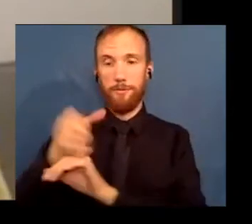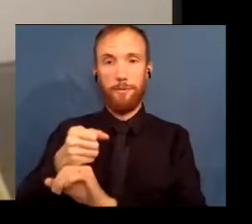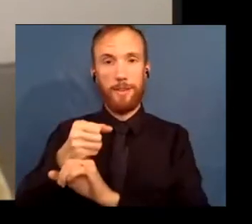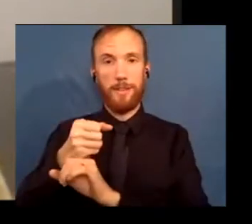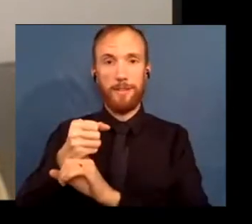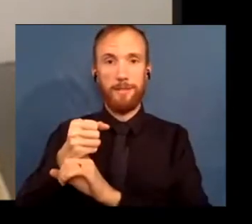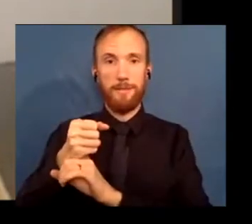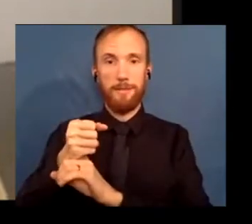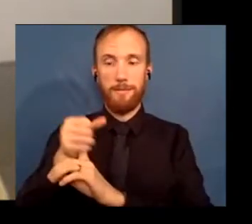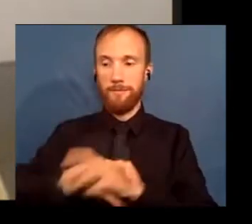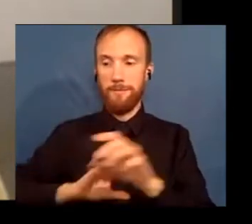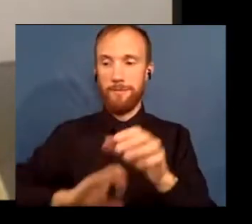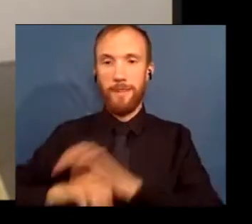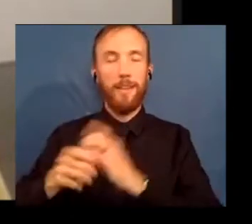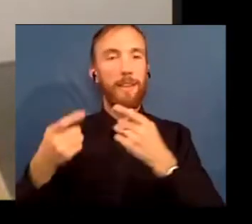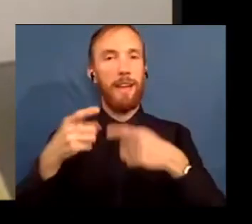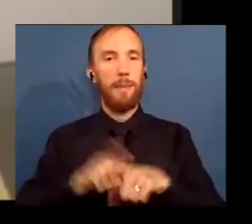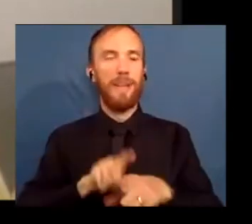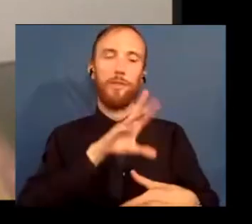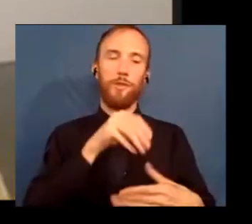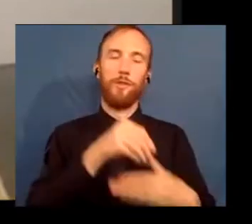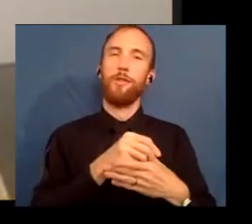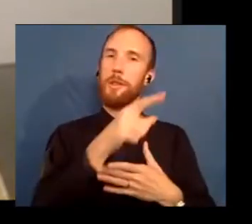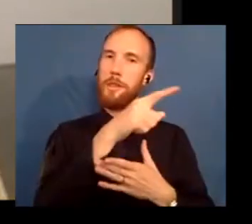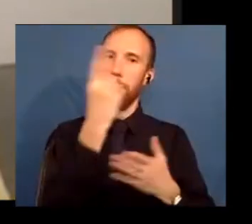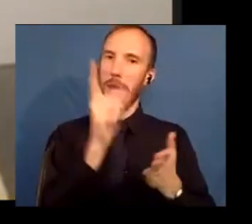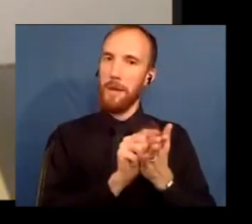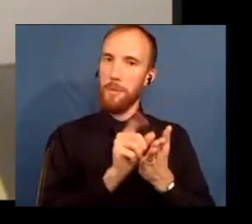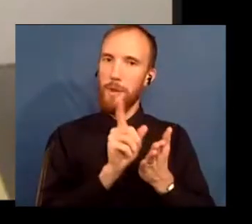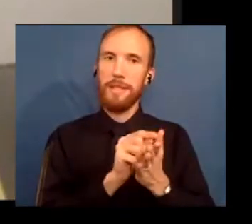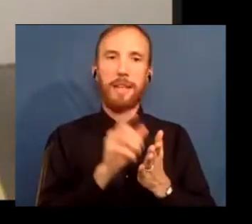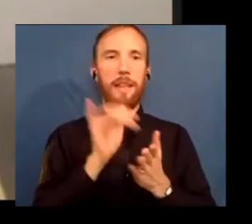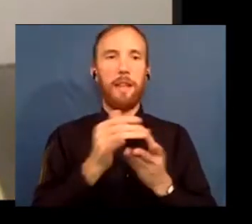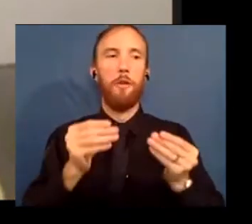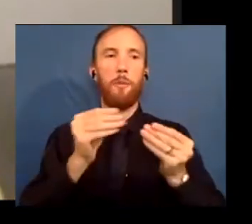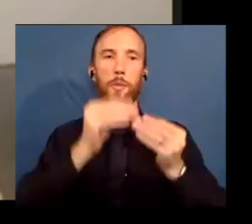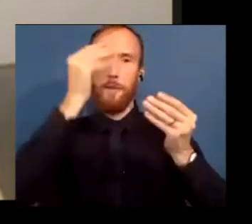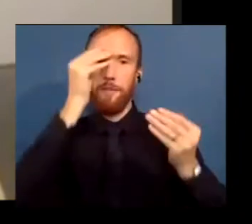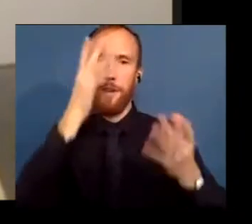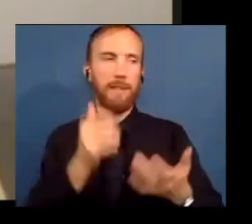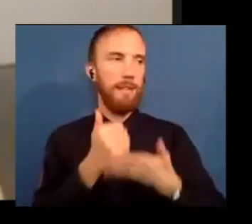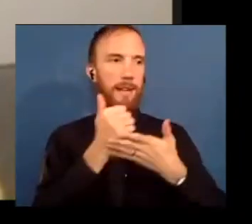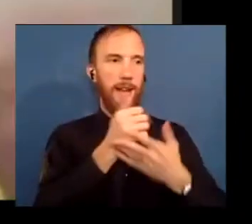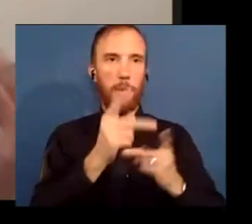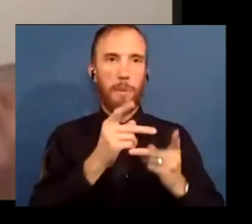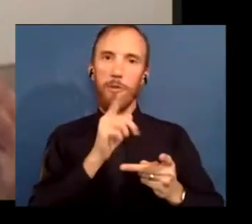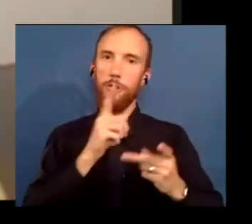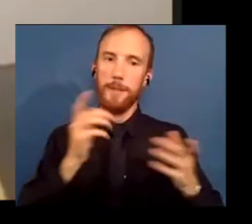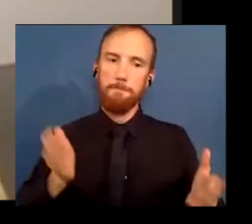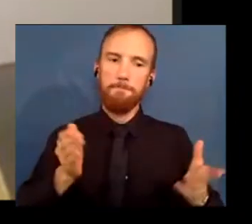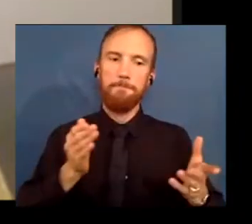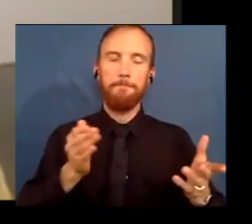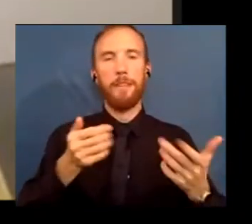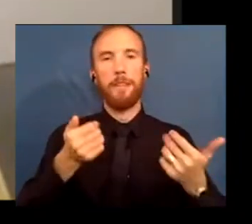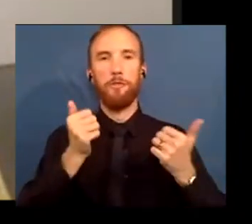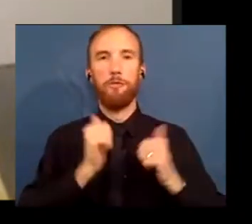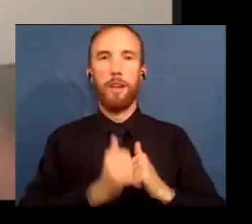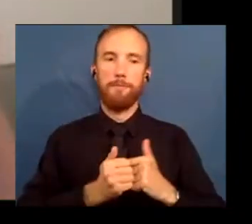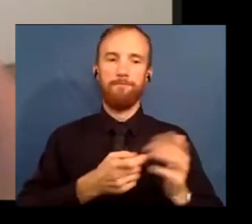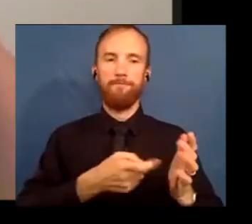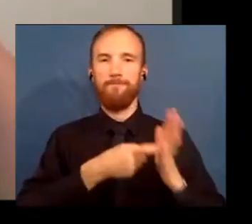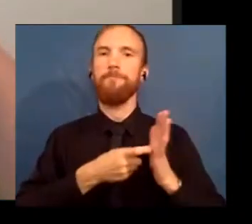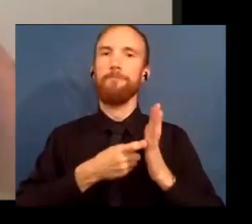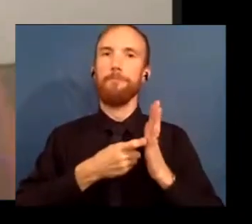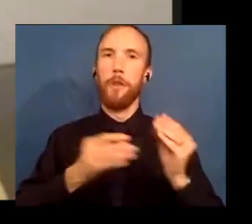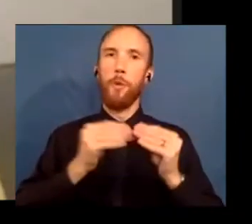another cause for community organizers to leverage in pushing forward the movement for equitable schools. In a more recent example